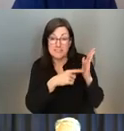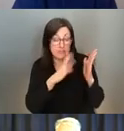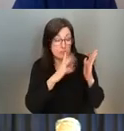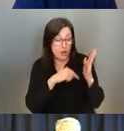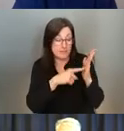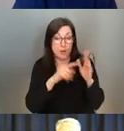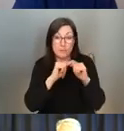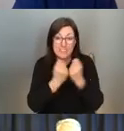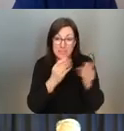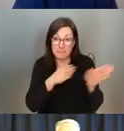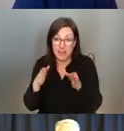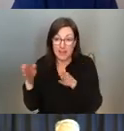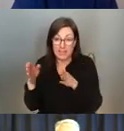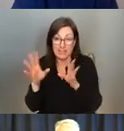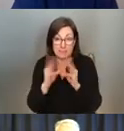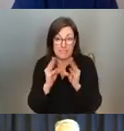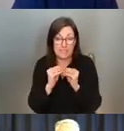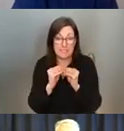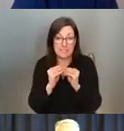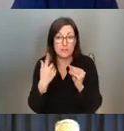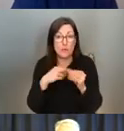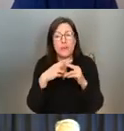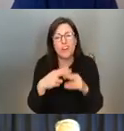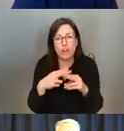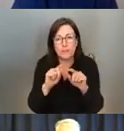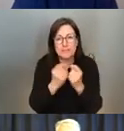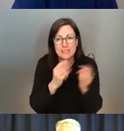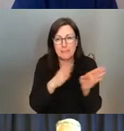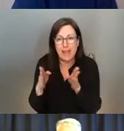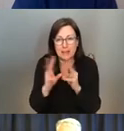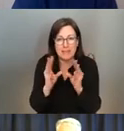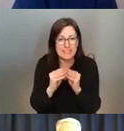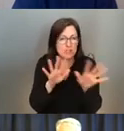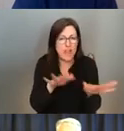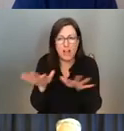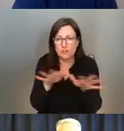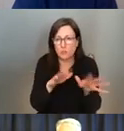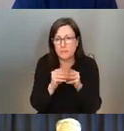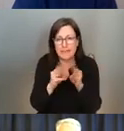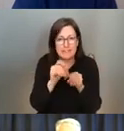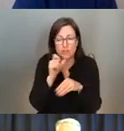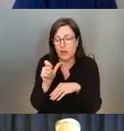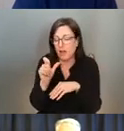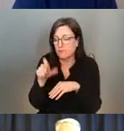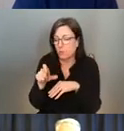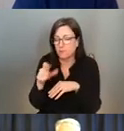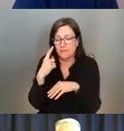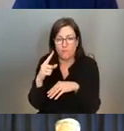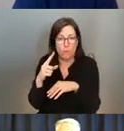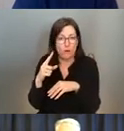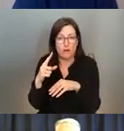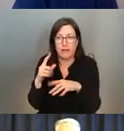about team planning meetings. So we call them team planning meetings. They're just casual meetings. They're not meant to be